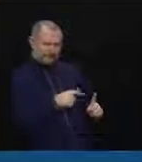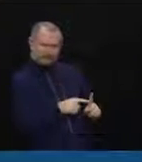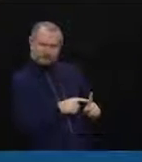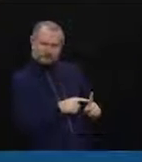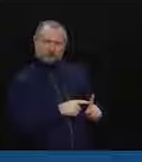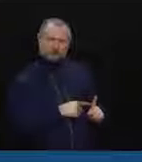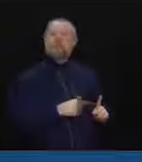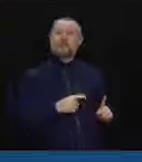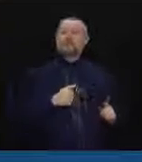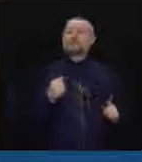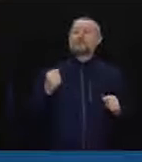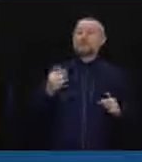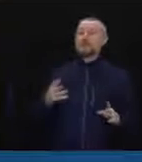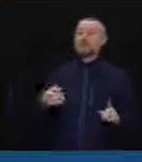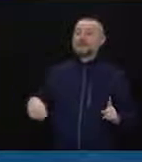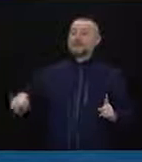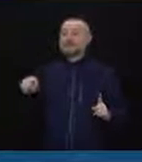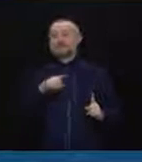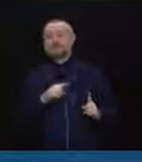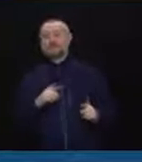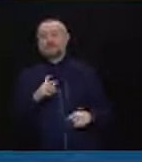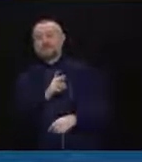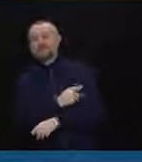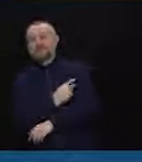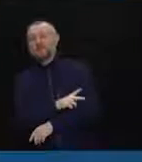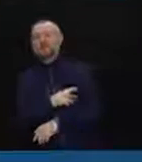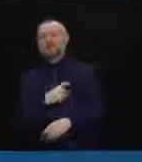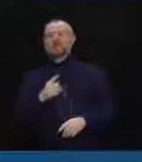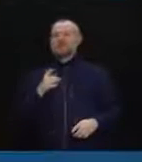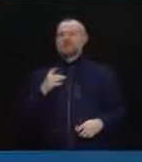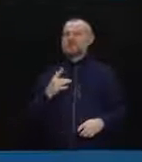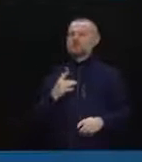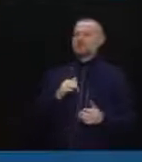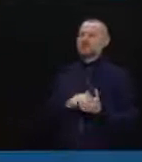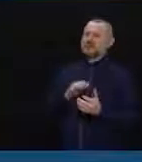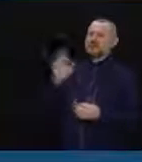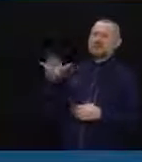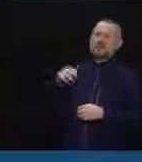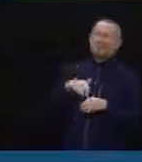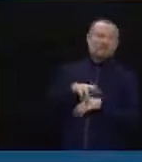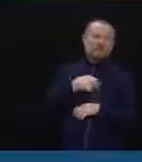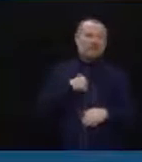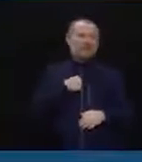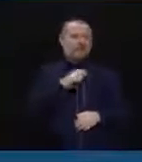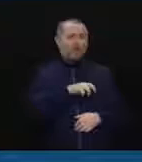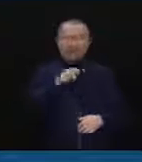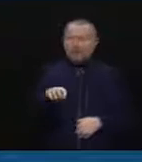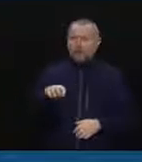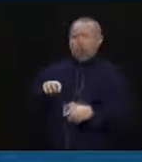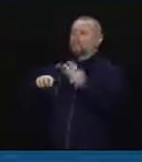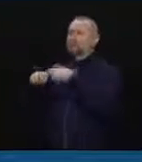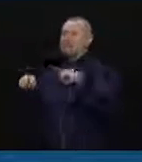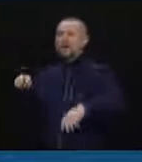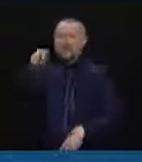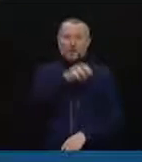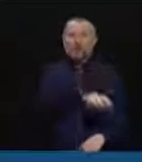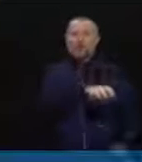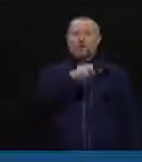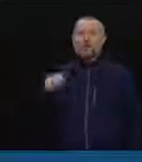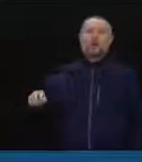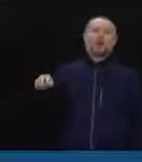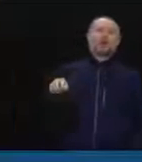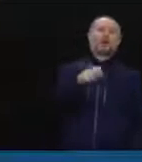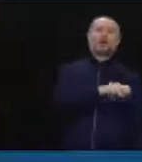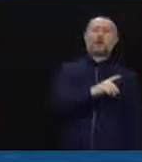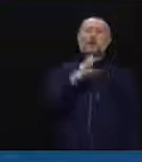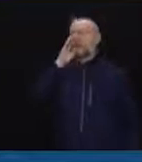being bounced from provider to provider to provider who's been unwilling, maybe even not interested in listening